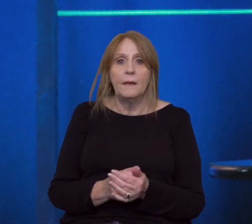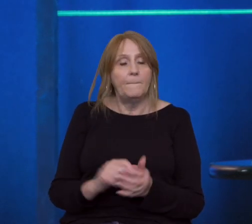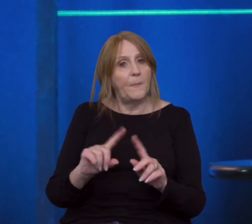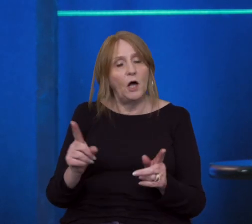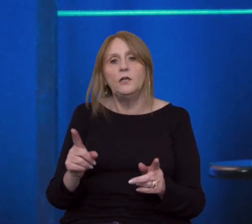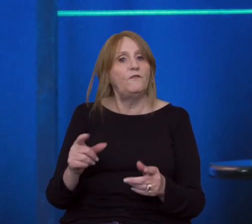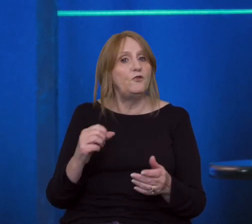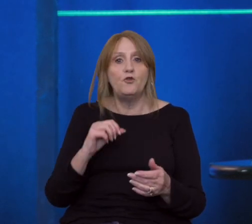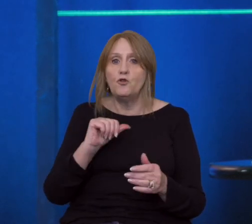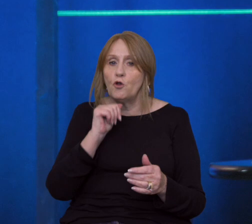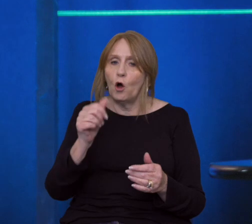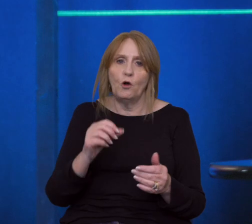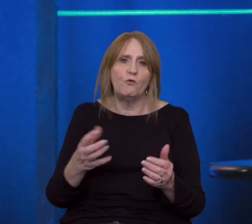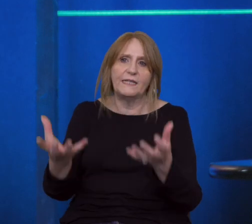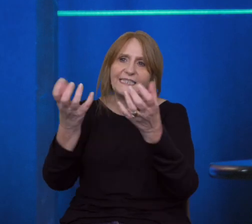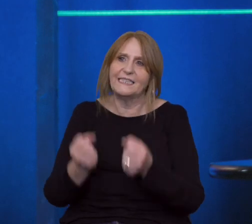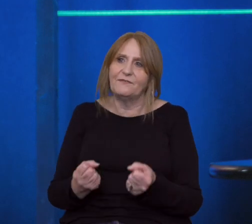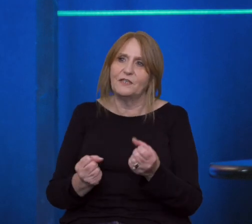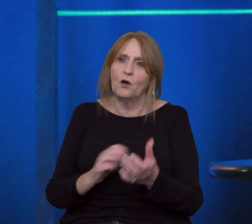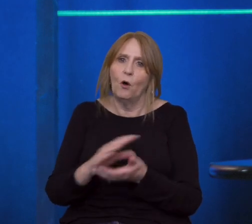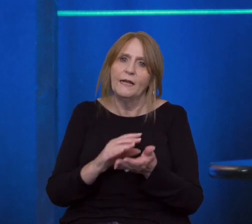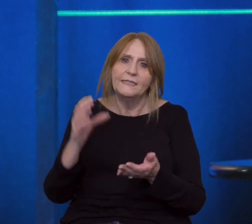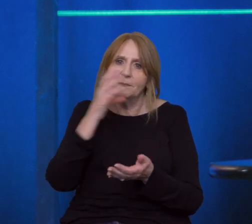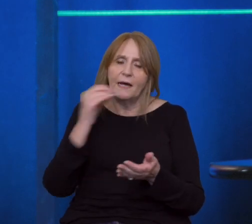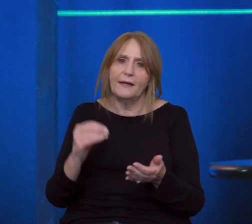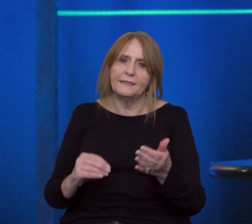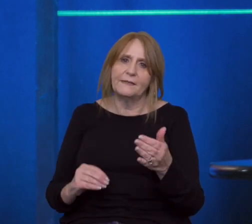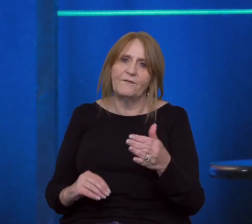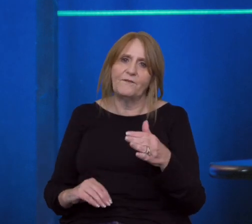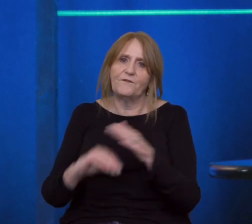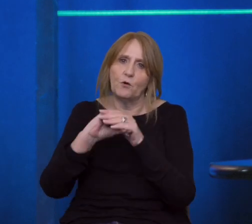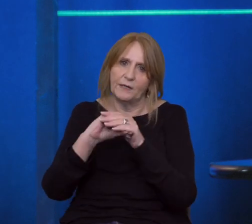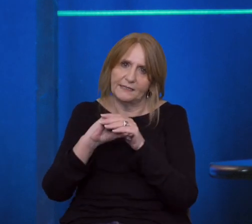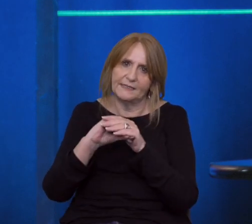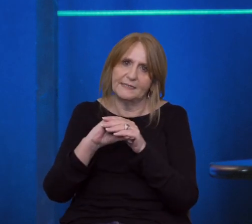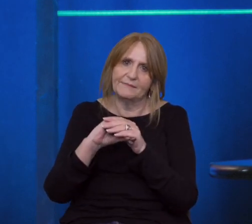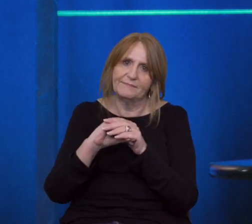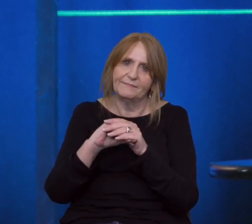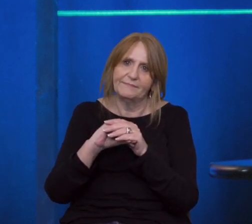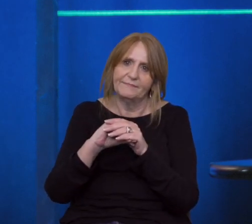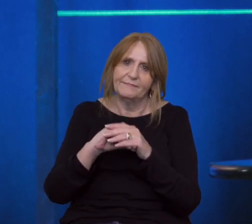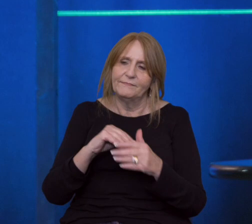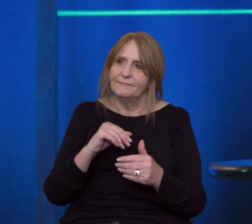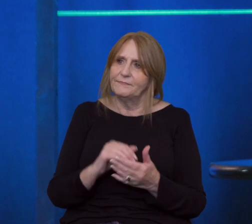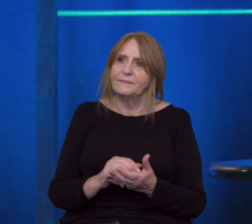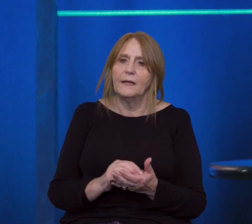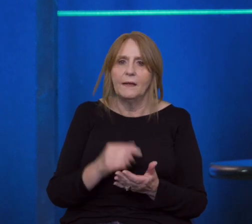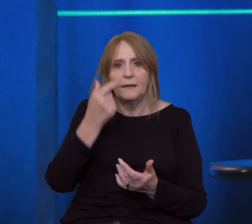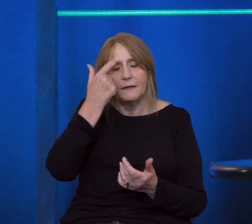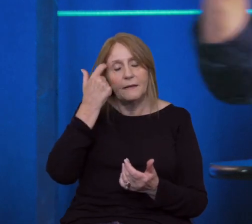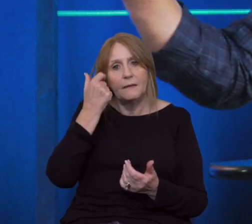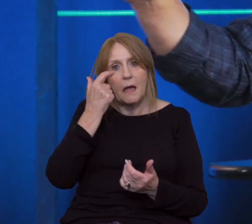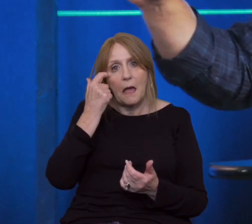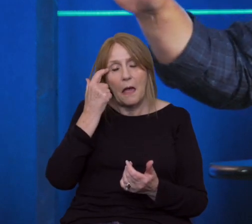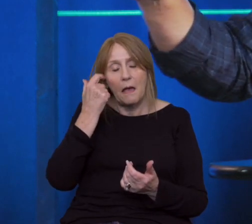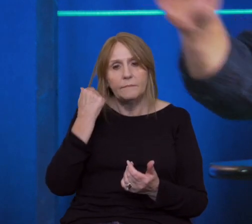fullness. Maybe as yet you're not speaking in tongues. I want to tell you, it's for you, and there are people online ready to pray with you today.